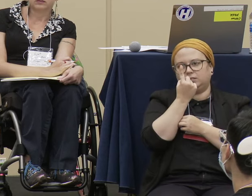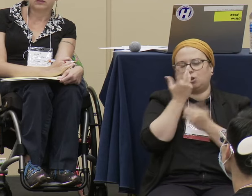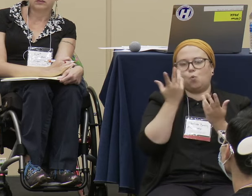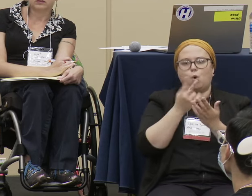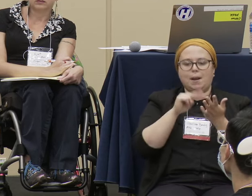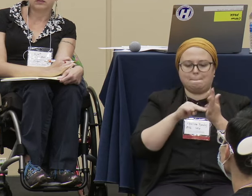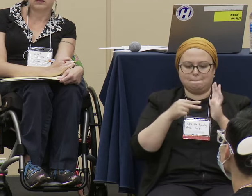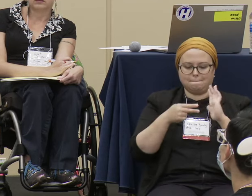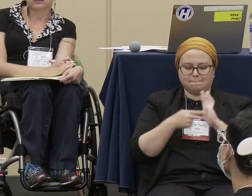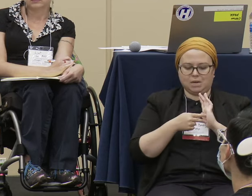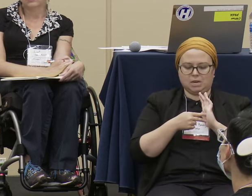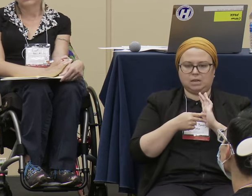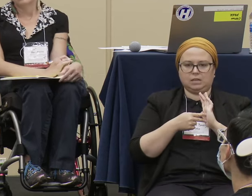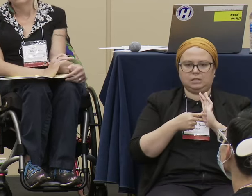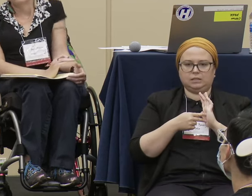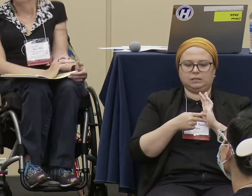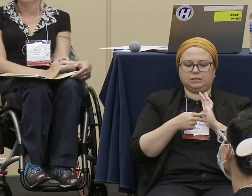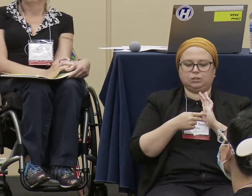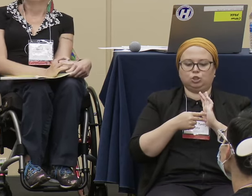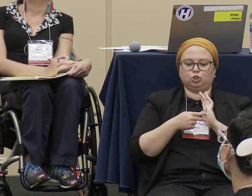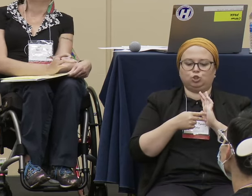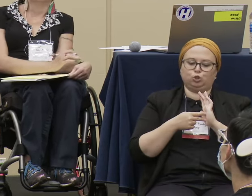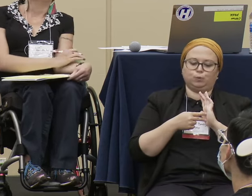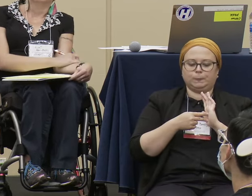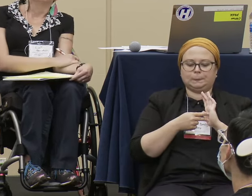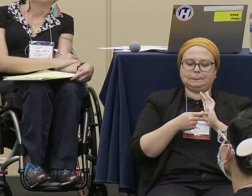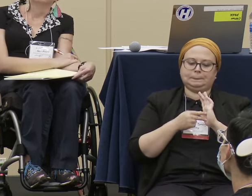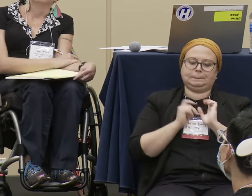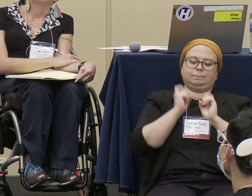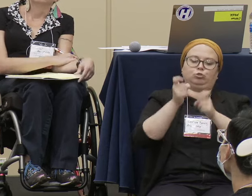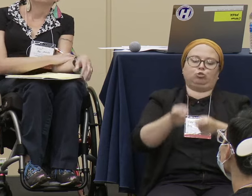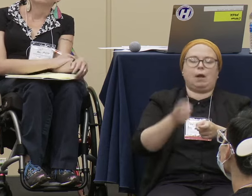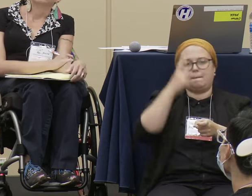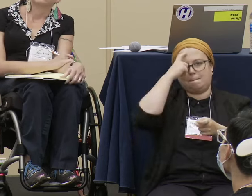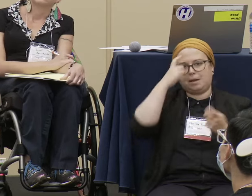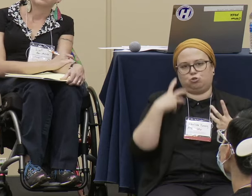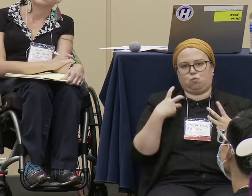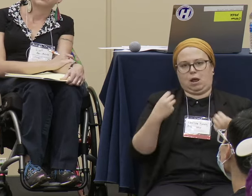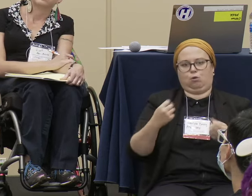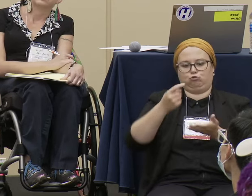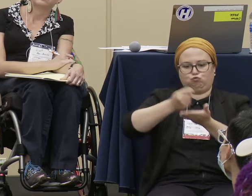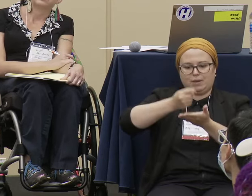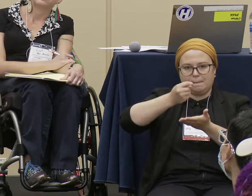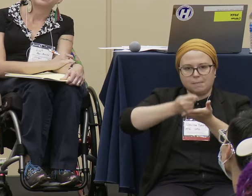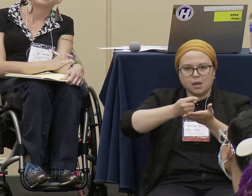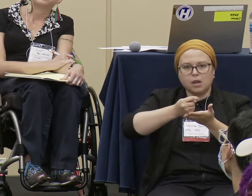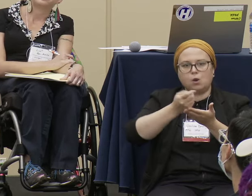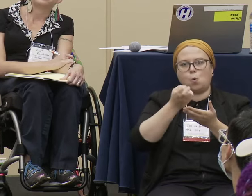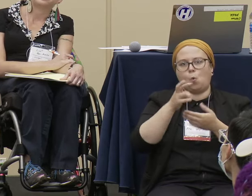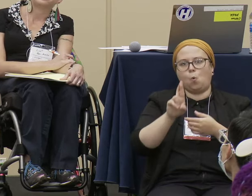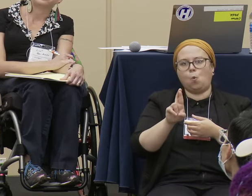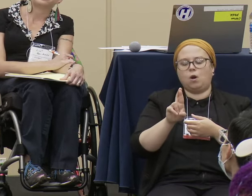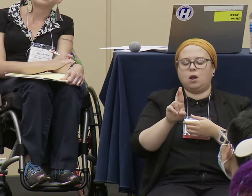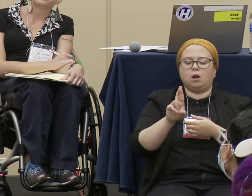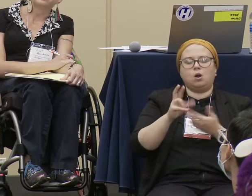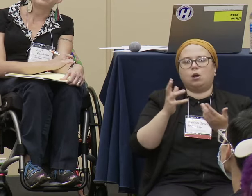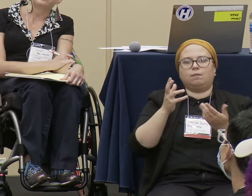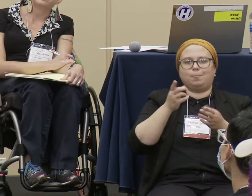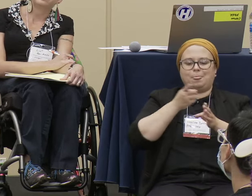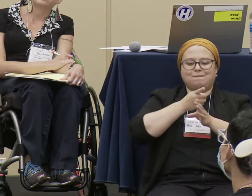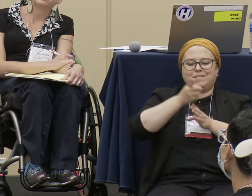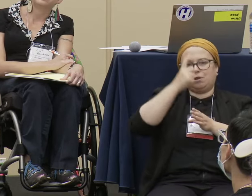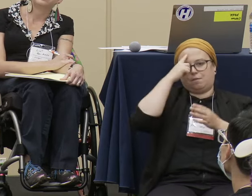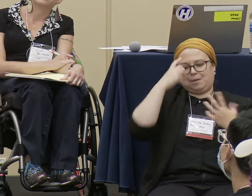to prescribe a, like, mental health treatment, or what, you know, like, the mental health field really does or